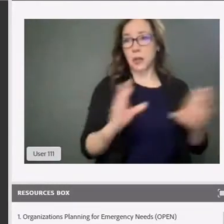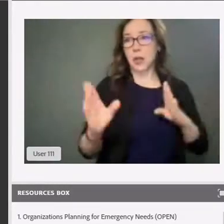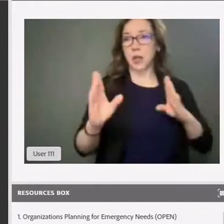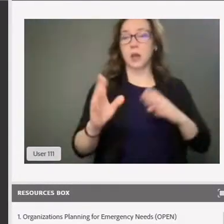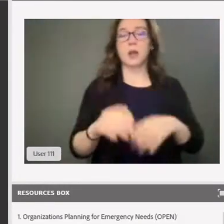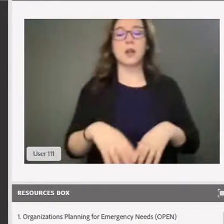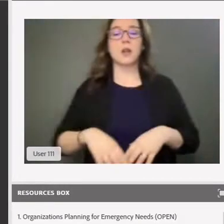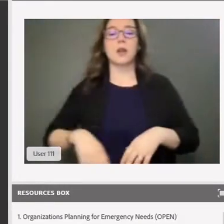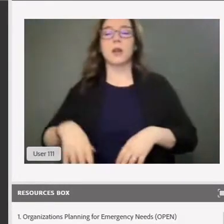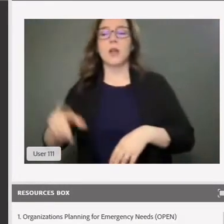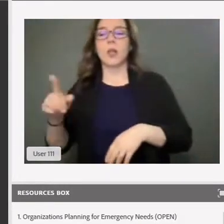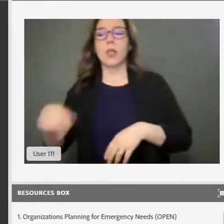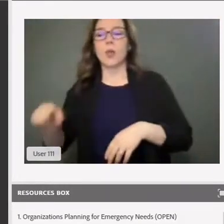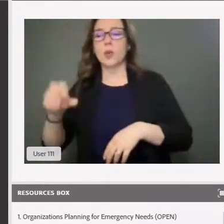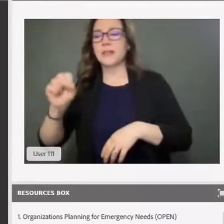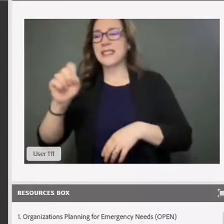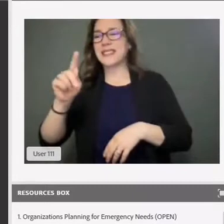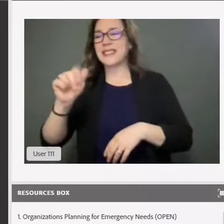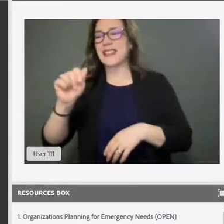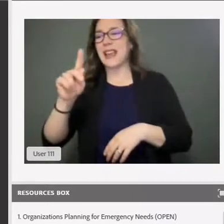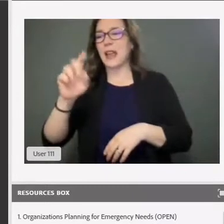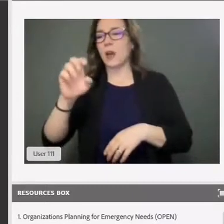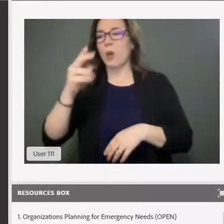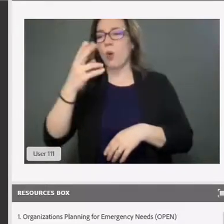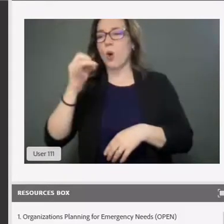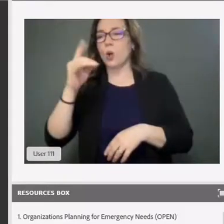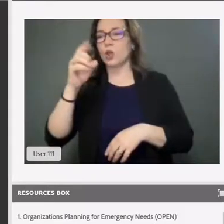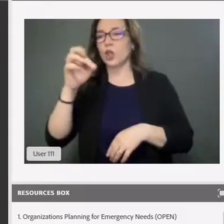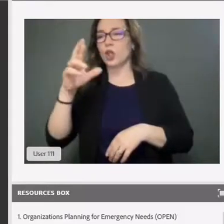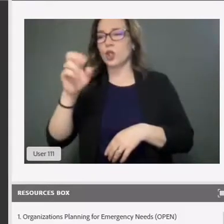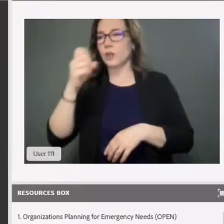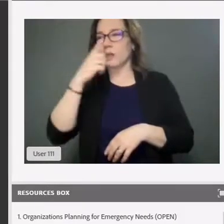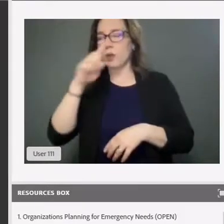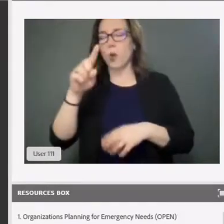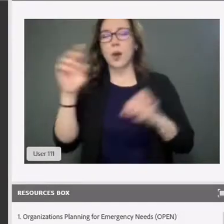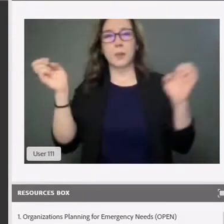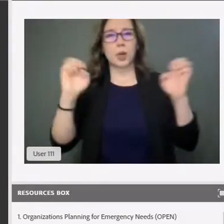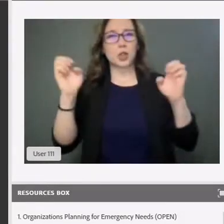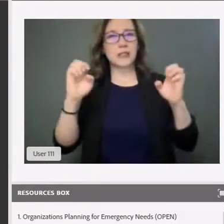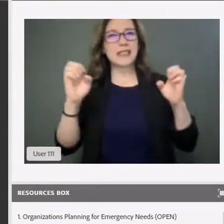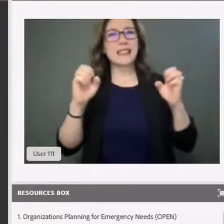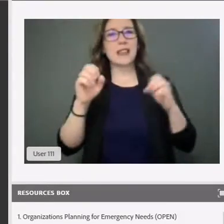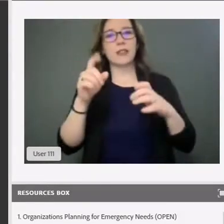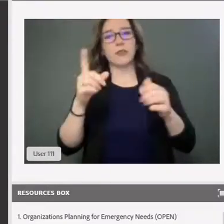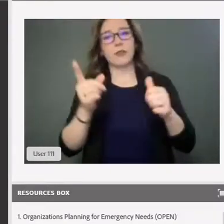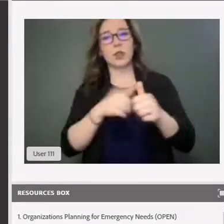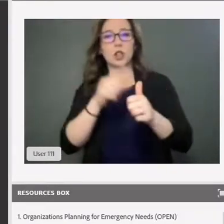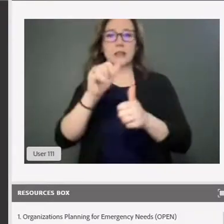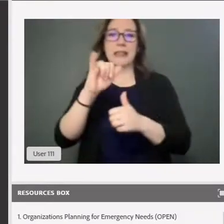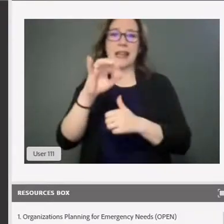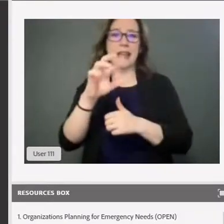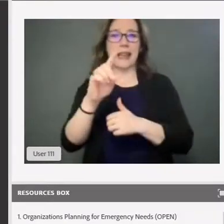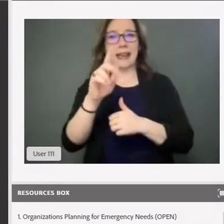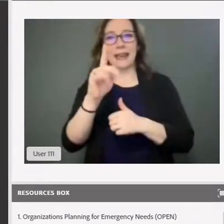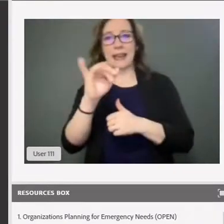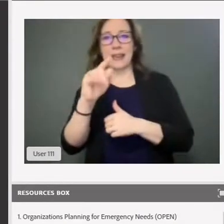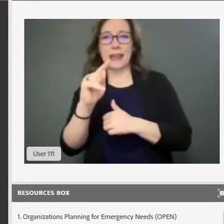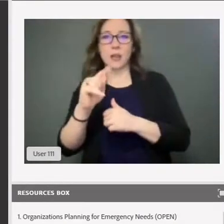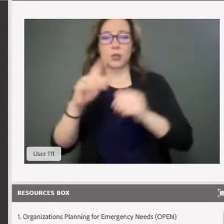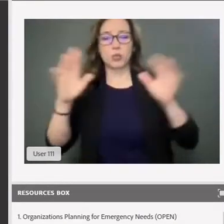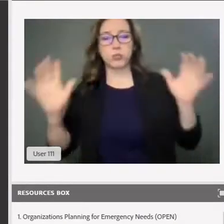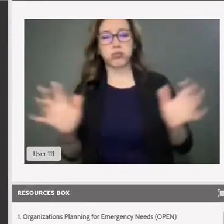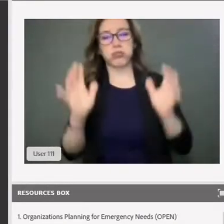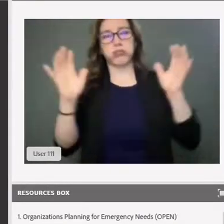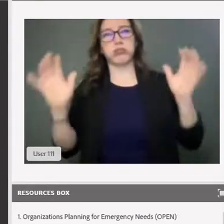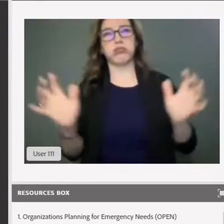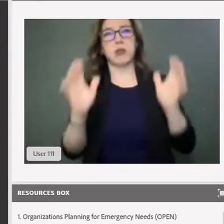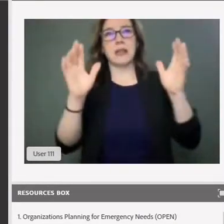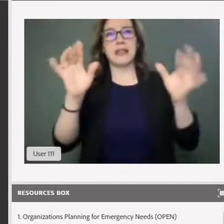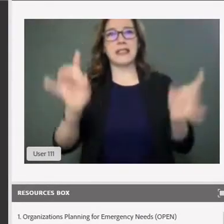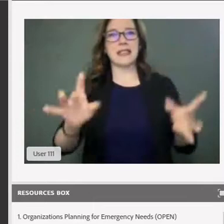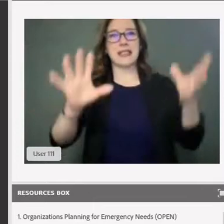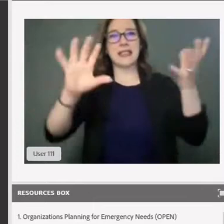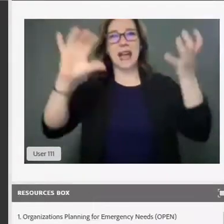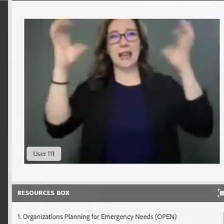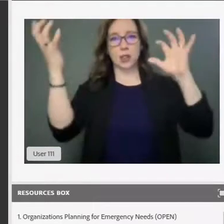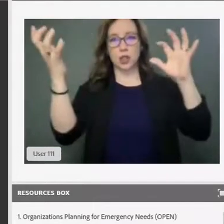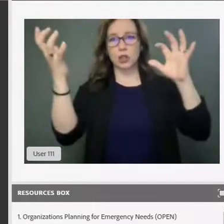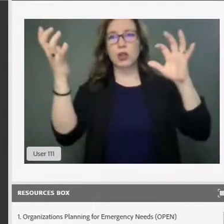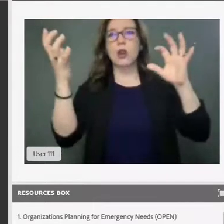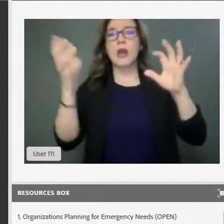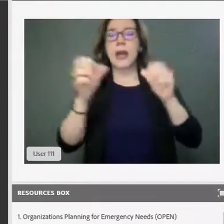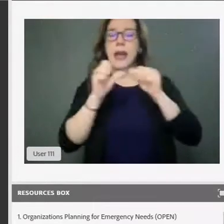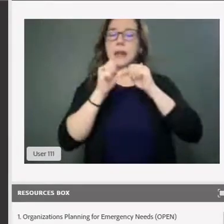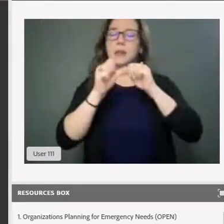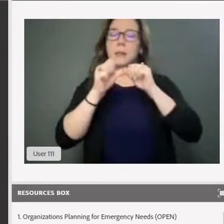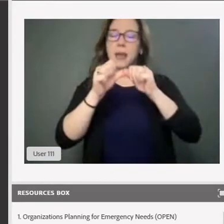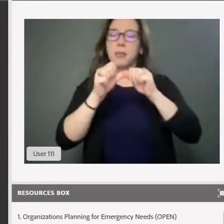with the completing of the Emergency Financial First Aid Kit, or a similar tool to bolster the disaster-centric financial resilience in individuals